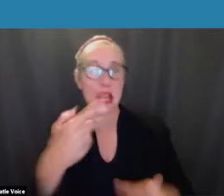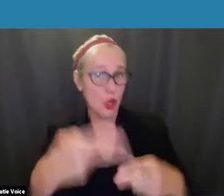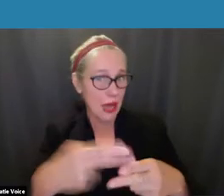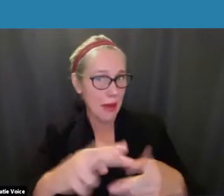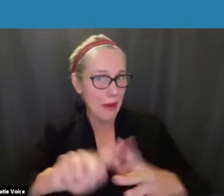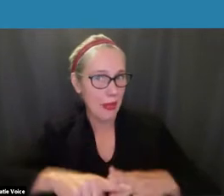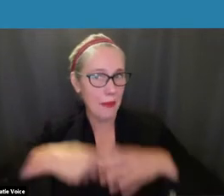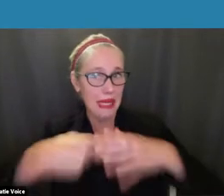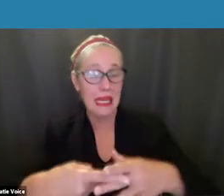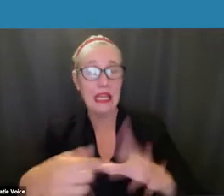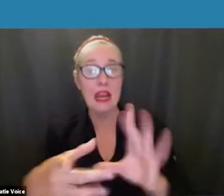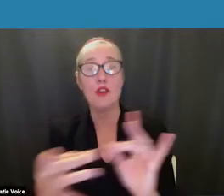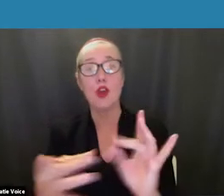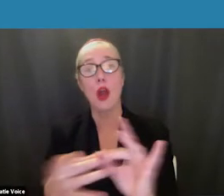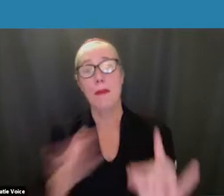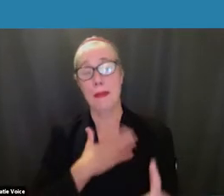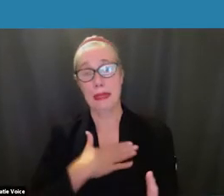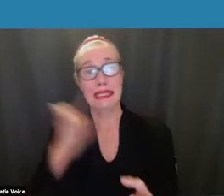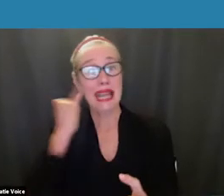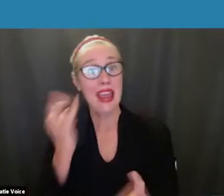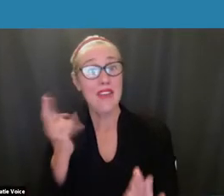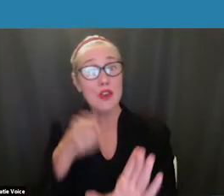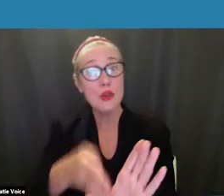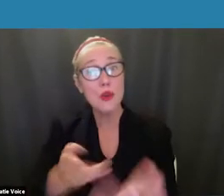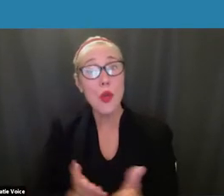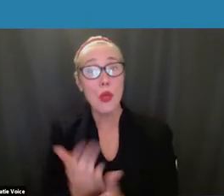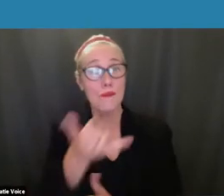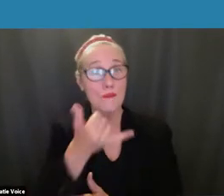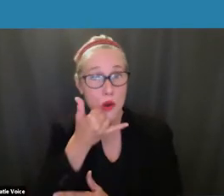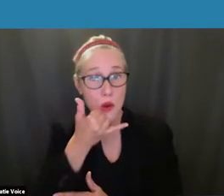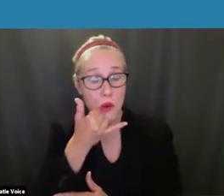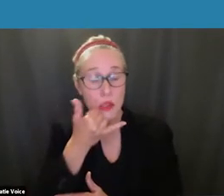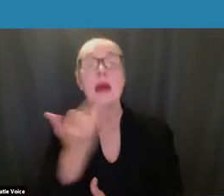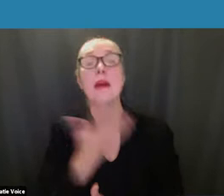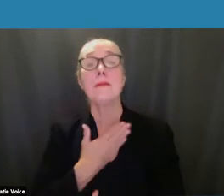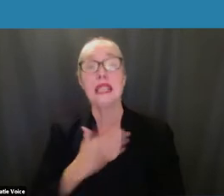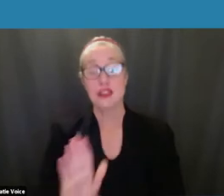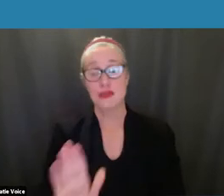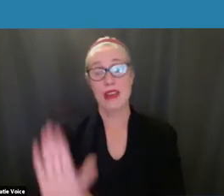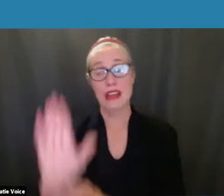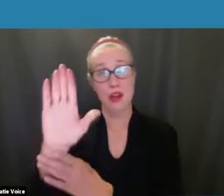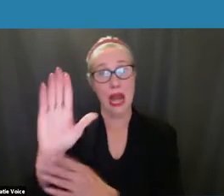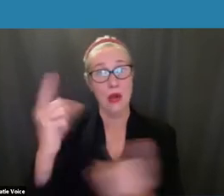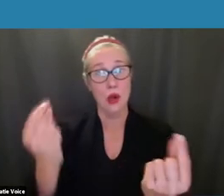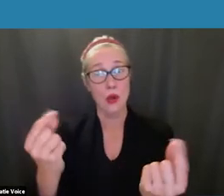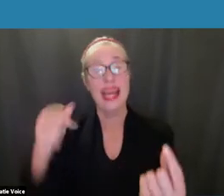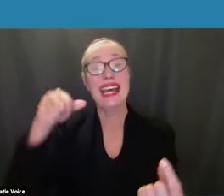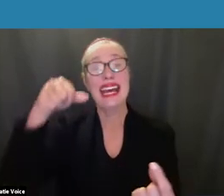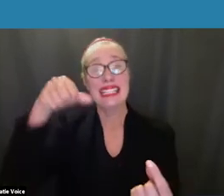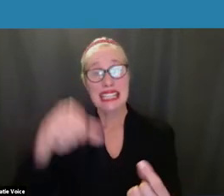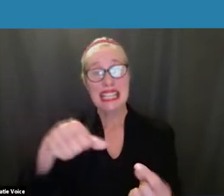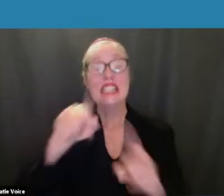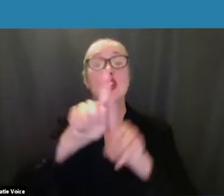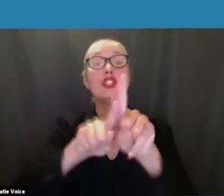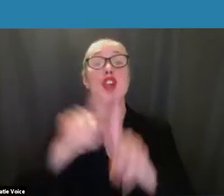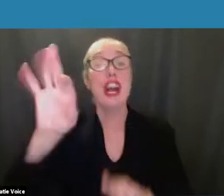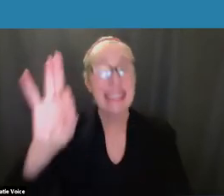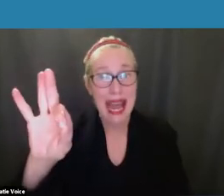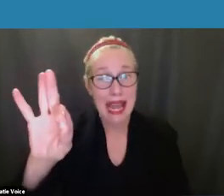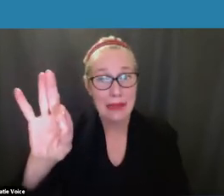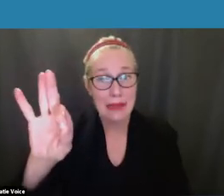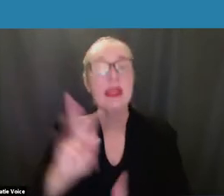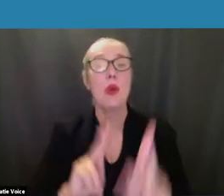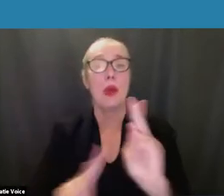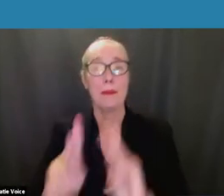please also if you're joining by phone please raise your hand by dialing star 9. when persons are called on to